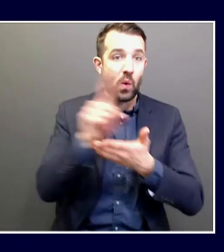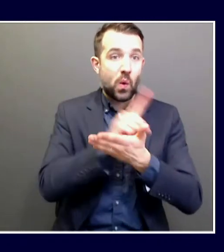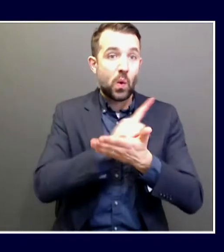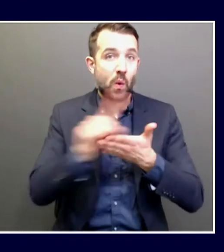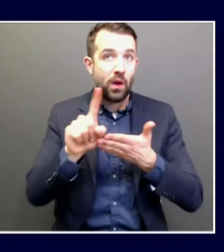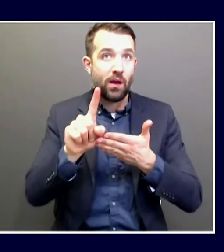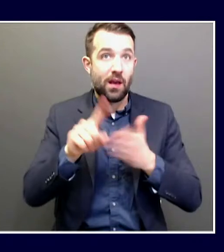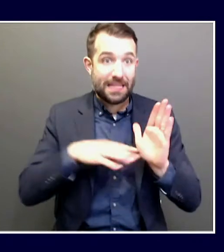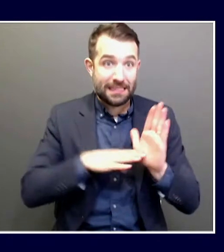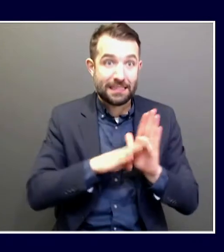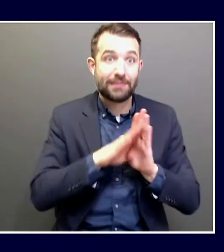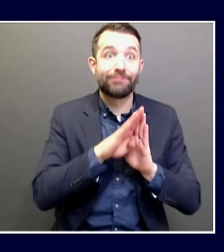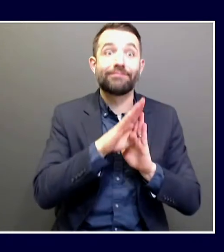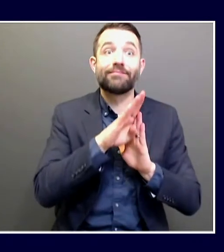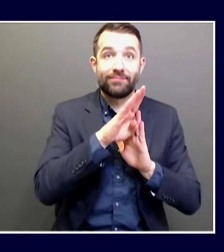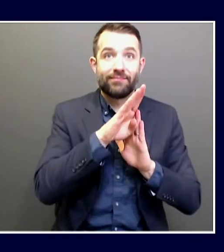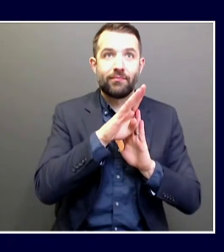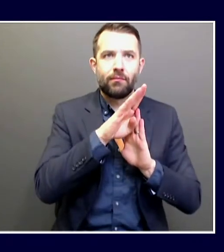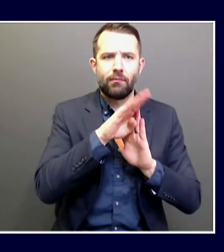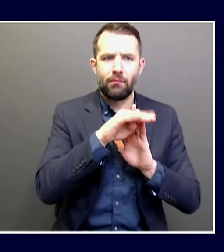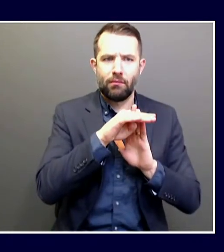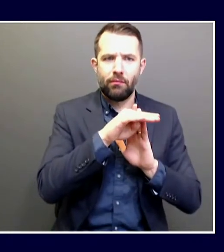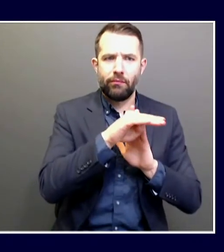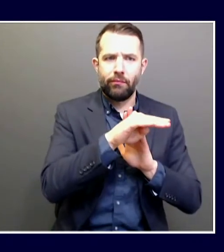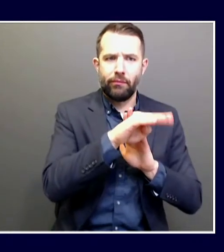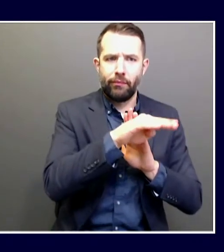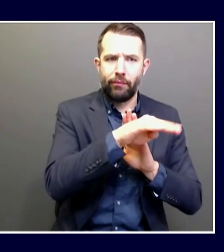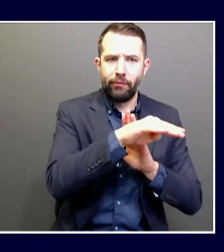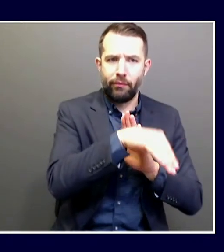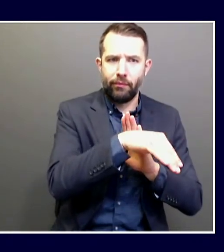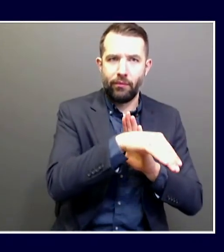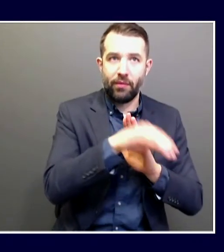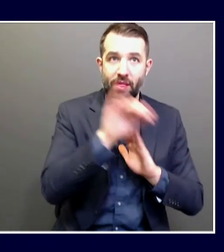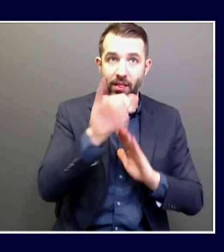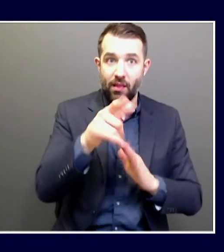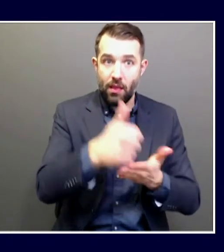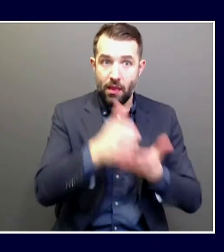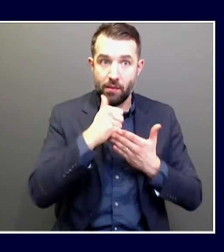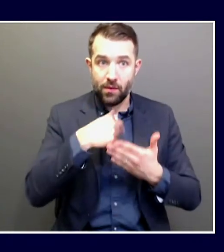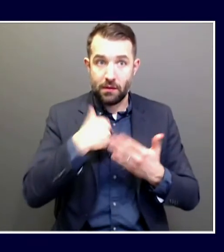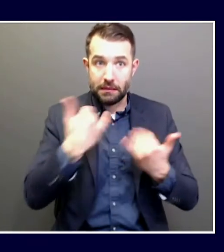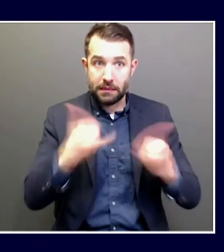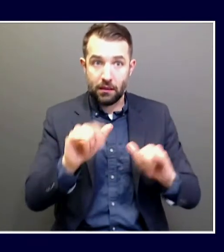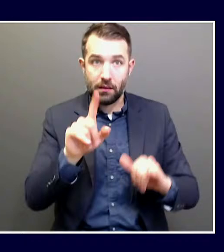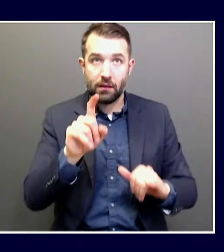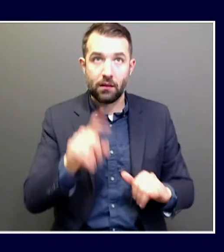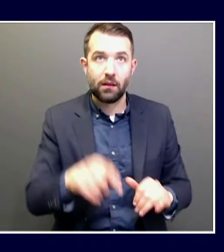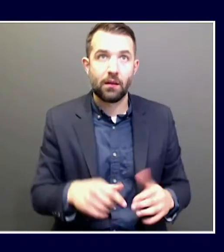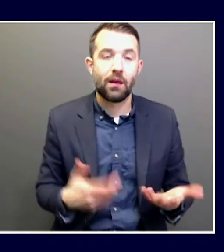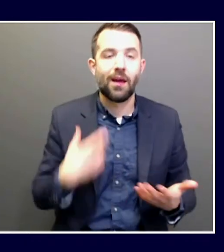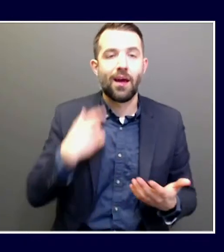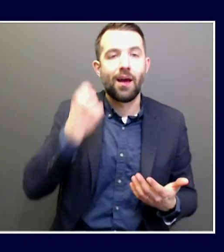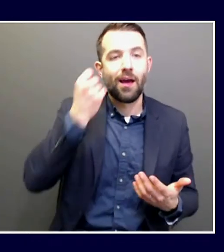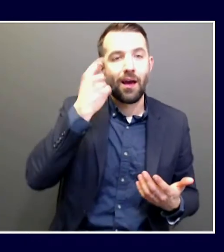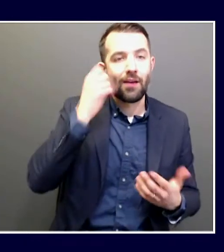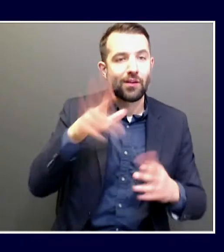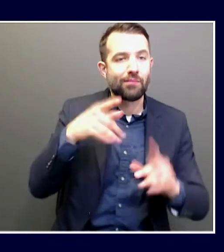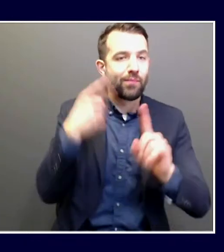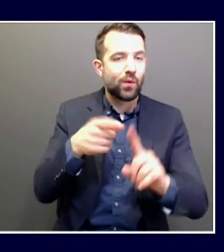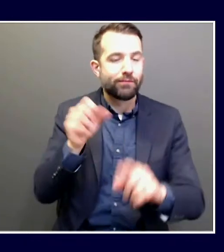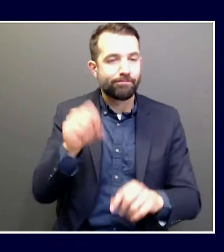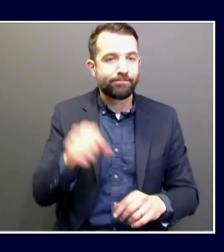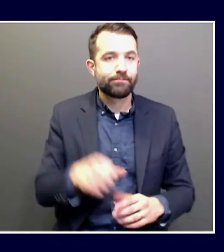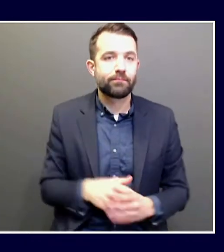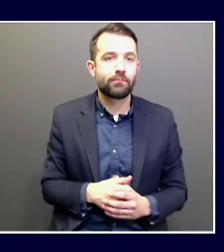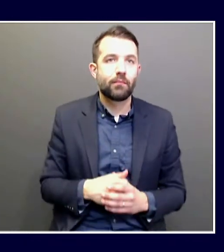that raw data, or is that faulty? Eric, I hear where you're going. Let me first start by just noting for everybody that the